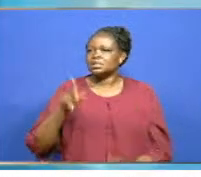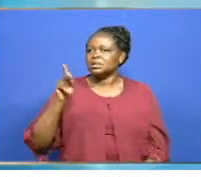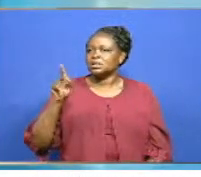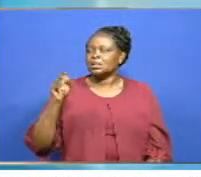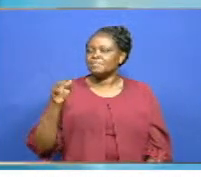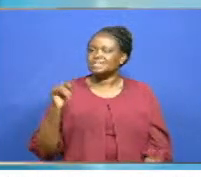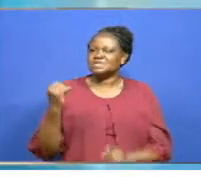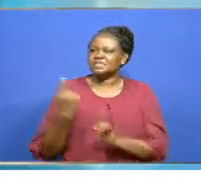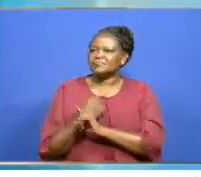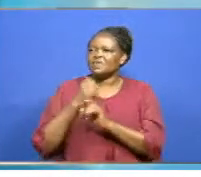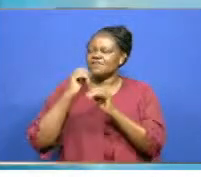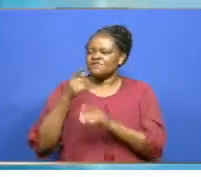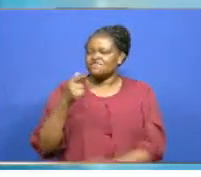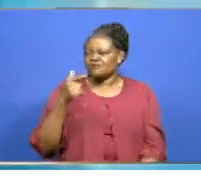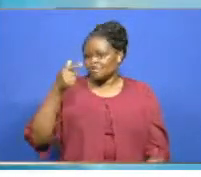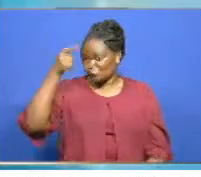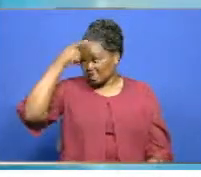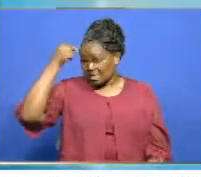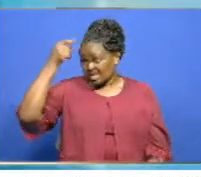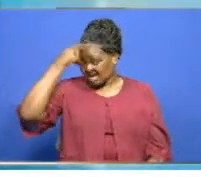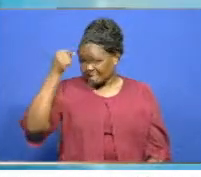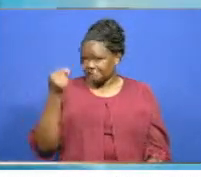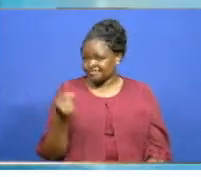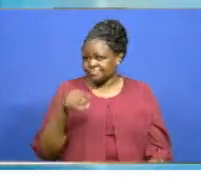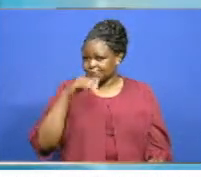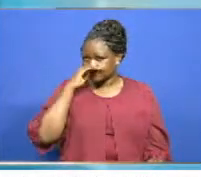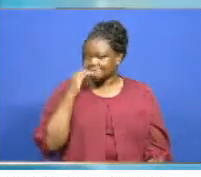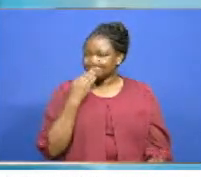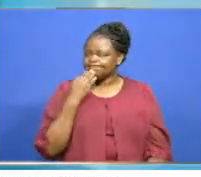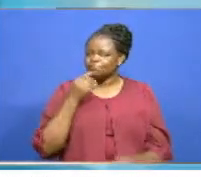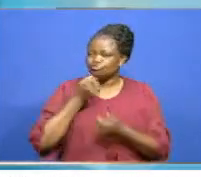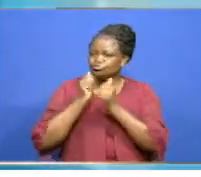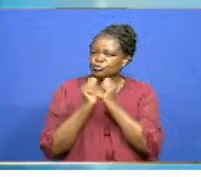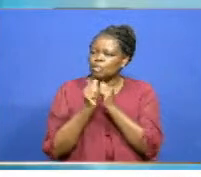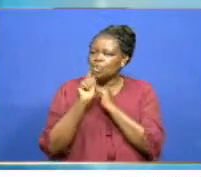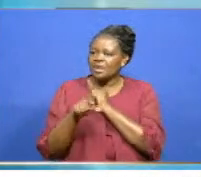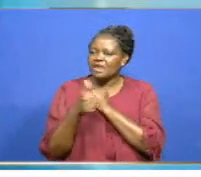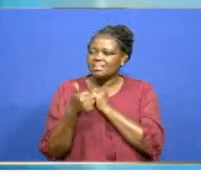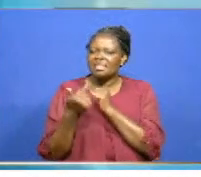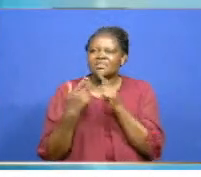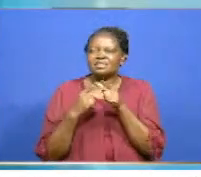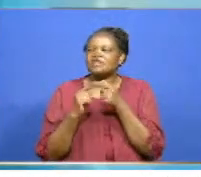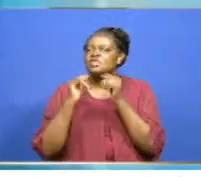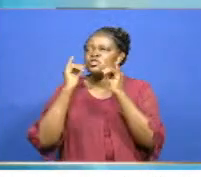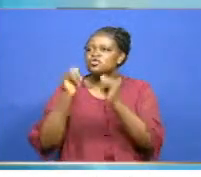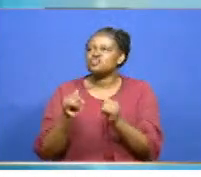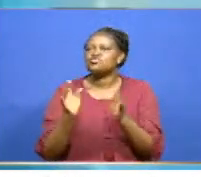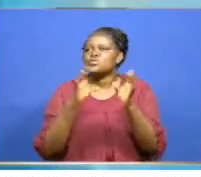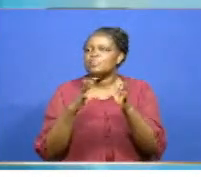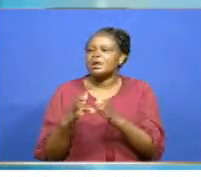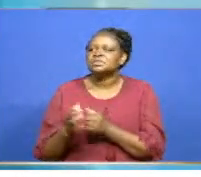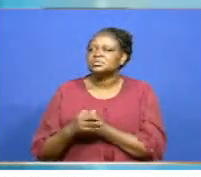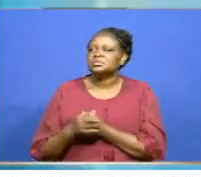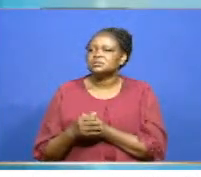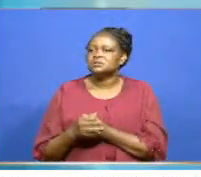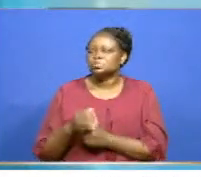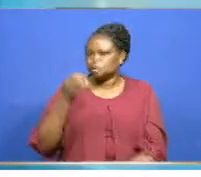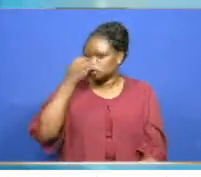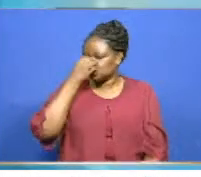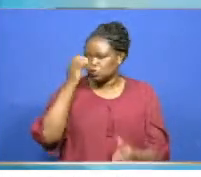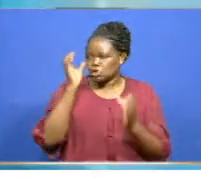If Wetangula and Musalia Mudavadi went neck to neck, then the new party, that is, I think, Ruto's